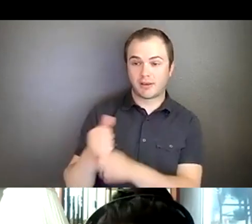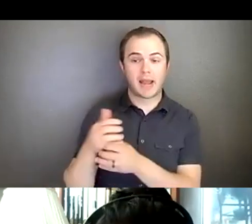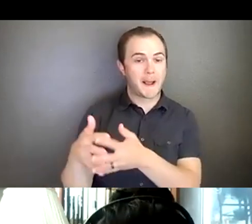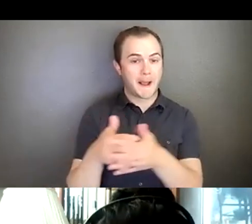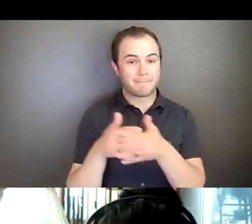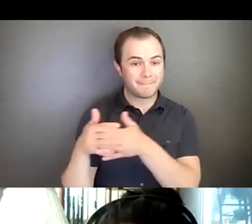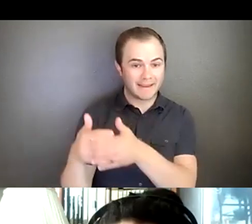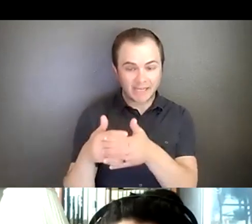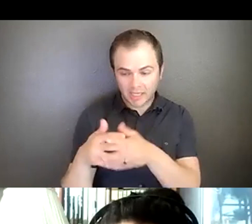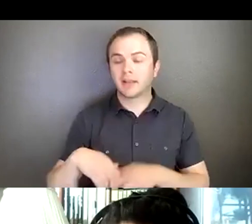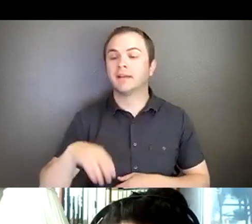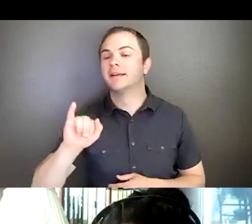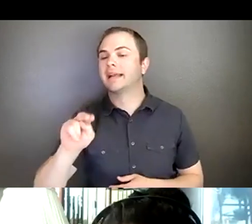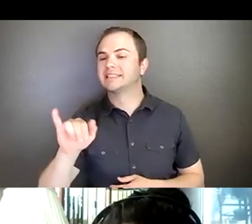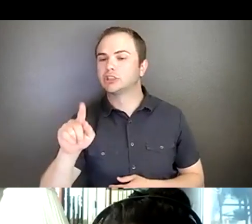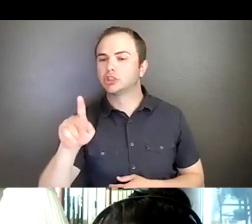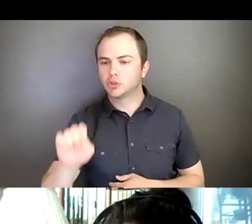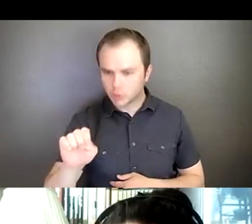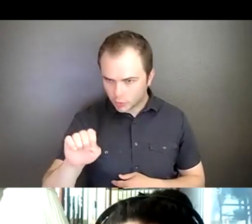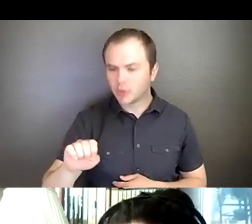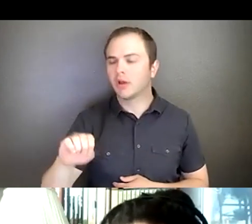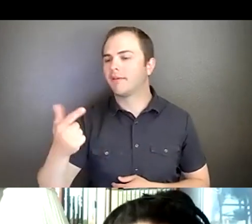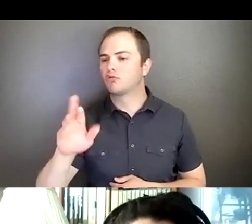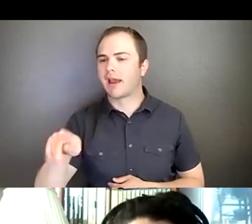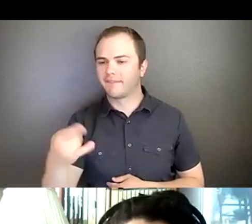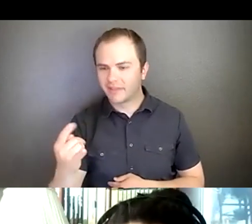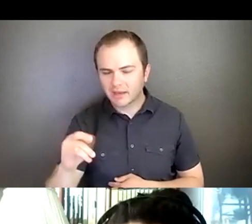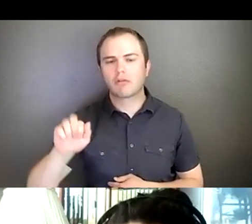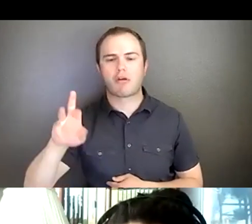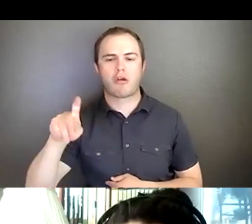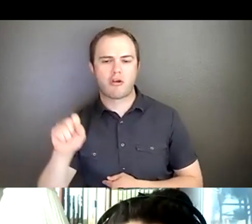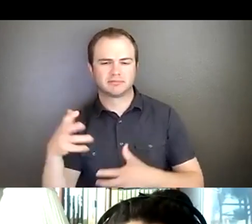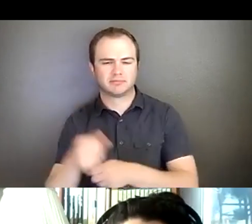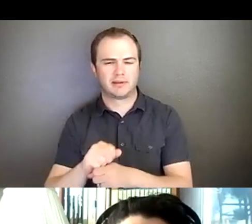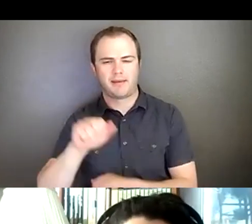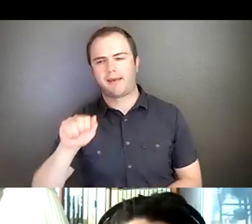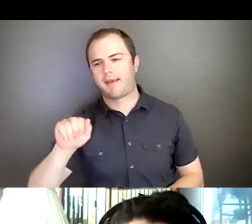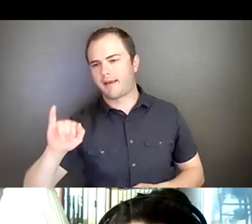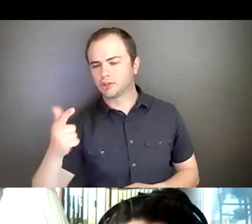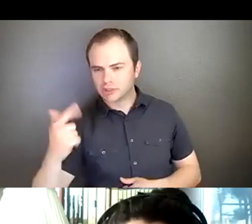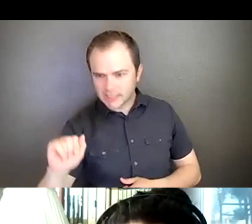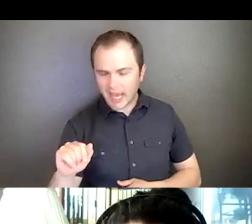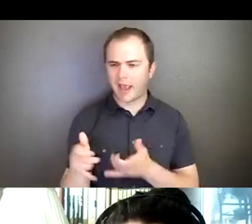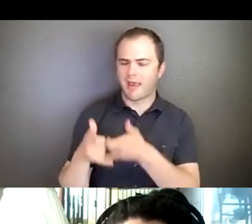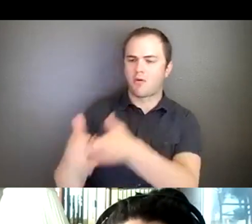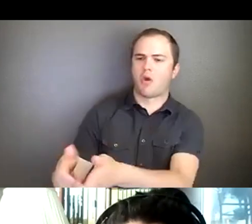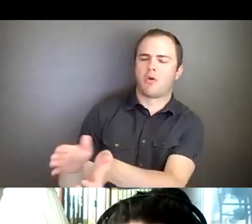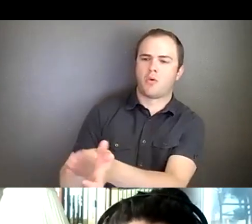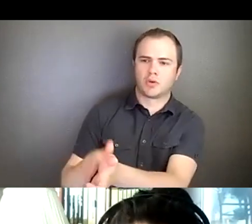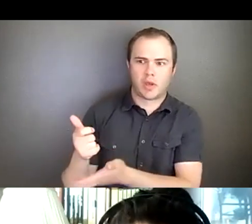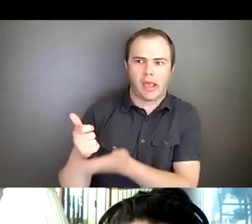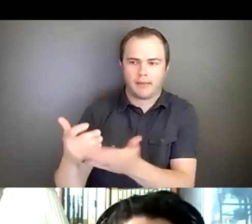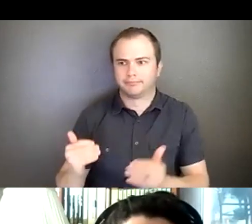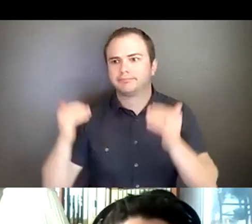or AIGA, Colorado Fellow Award in recognition of her significant contribution to raising the standards of excellence in practice